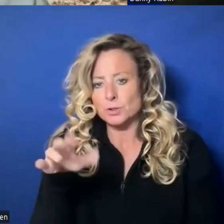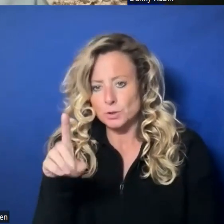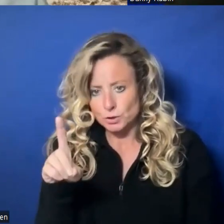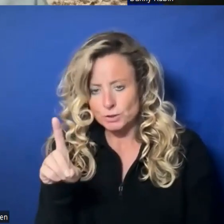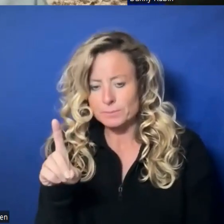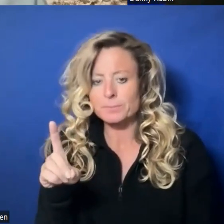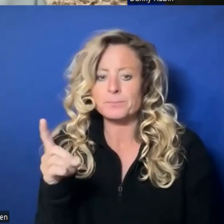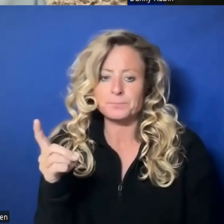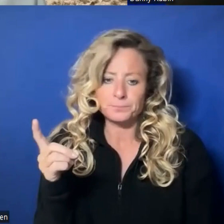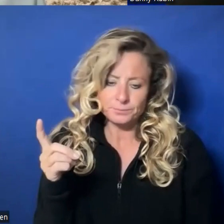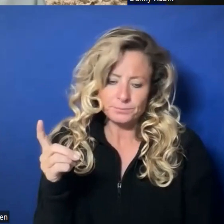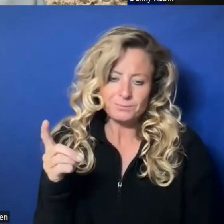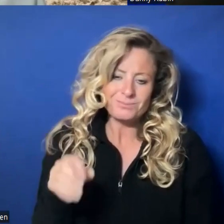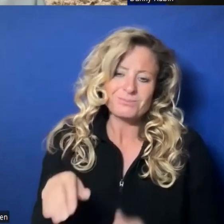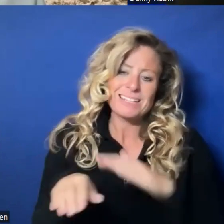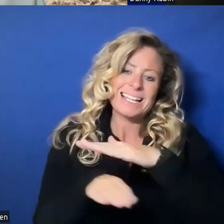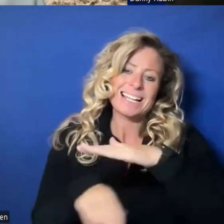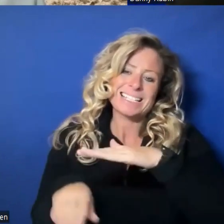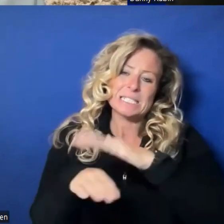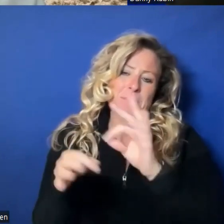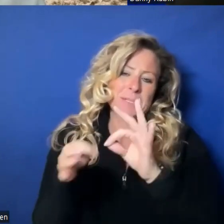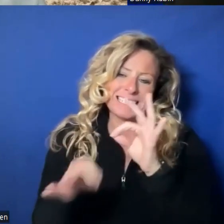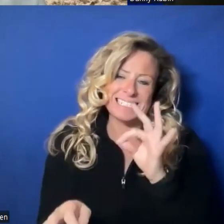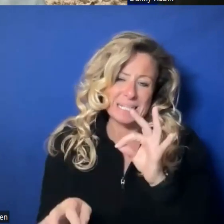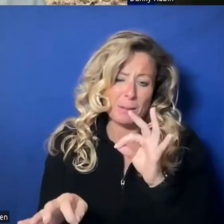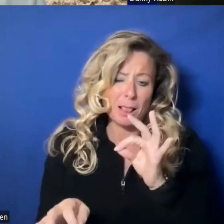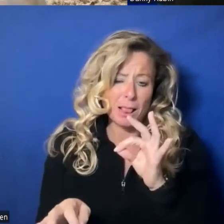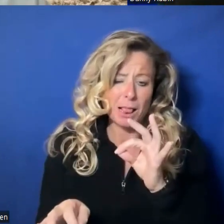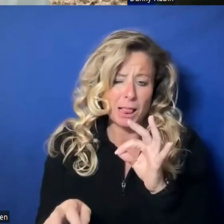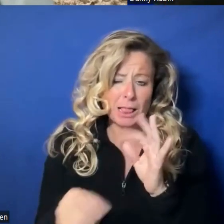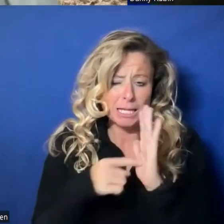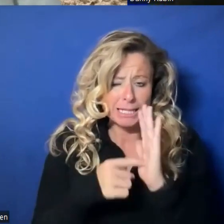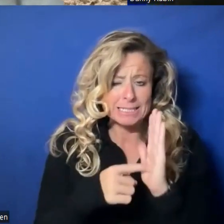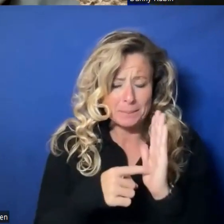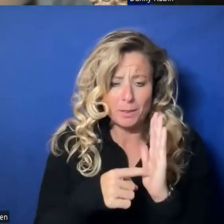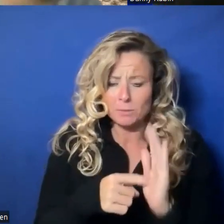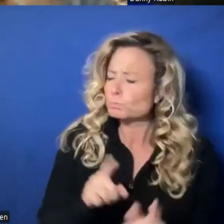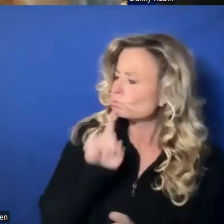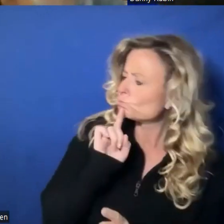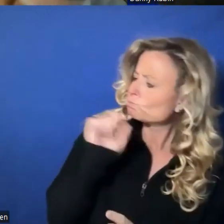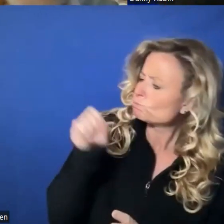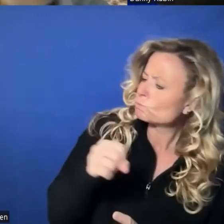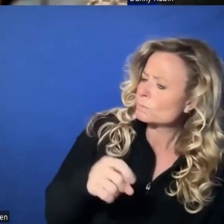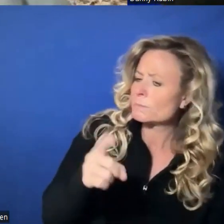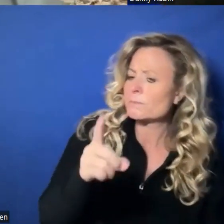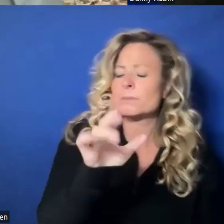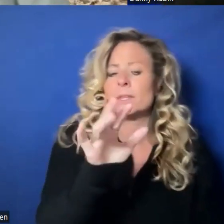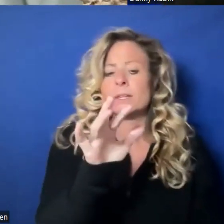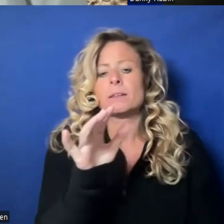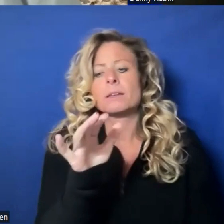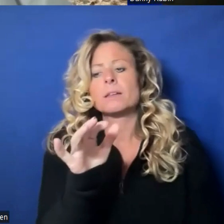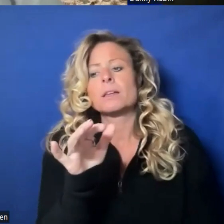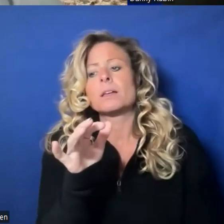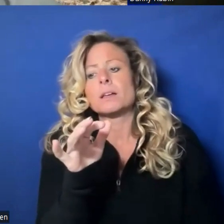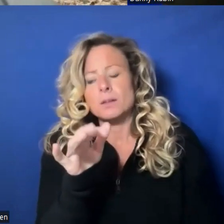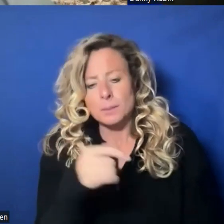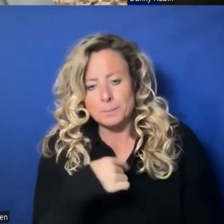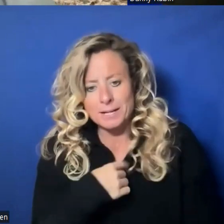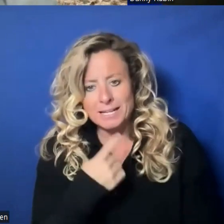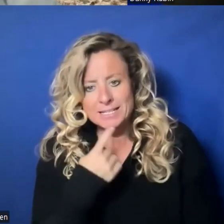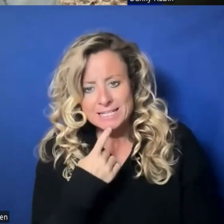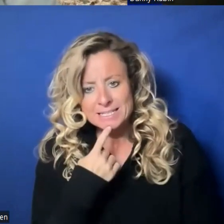course, this is a very basic and simple. Sure. Okay. This is very basic example, but as I